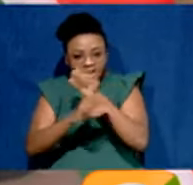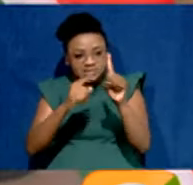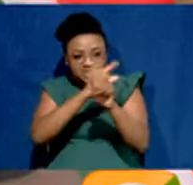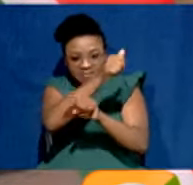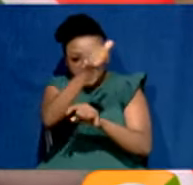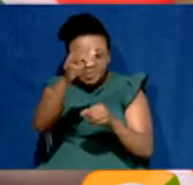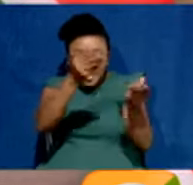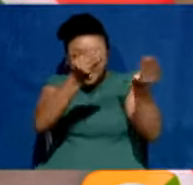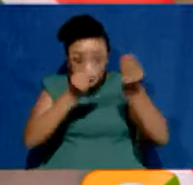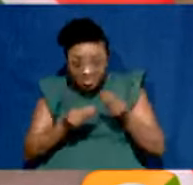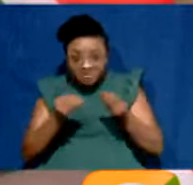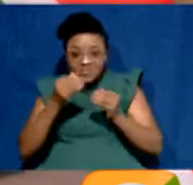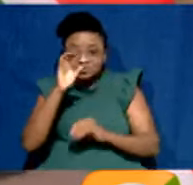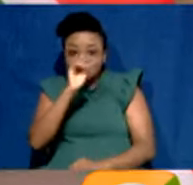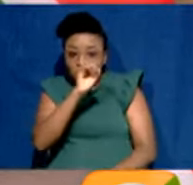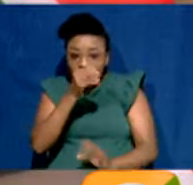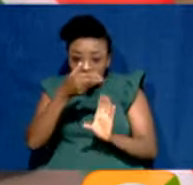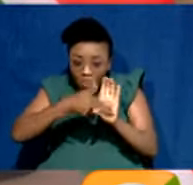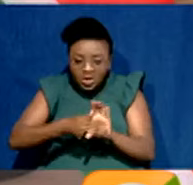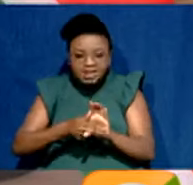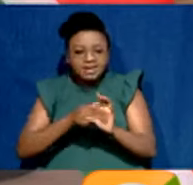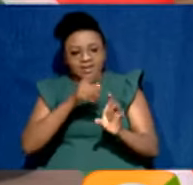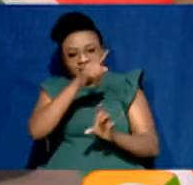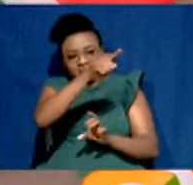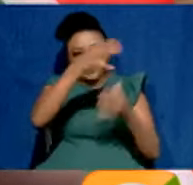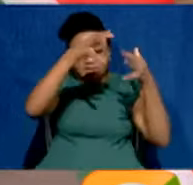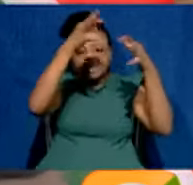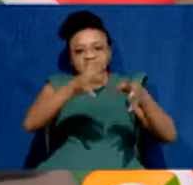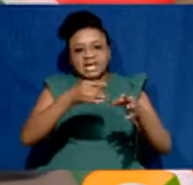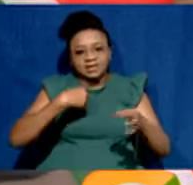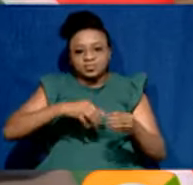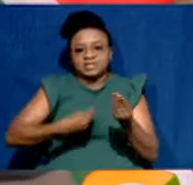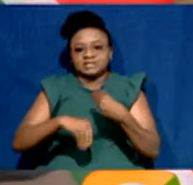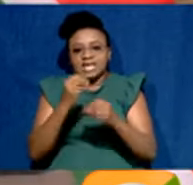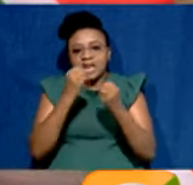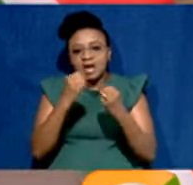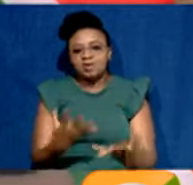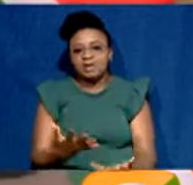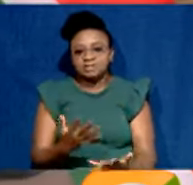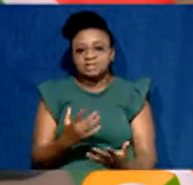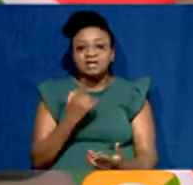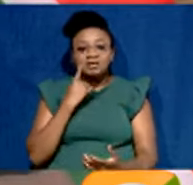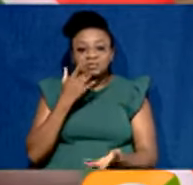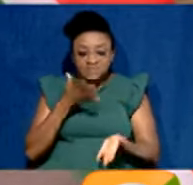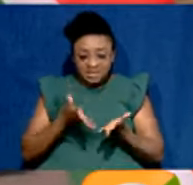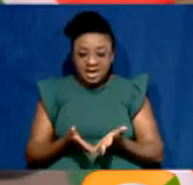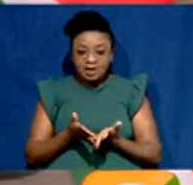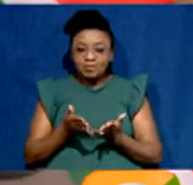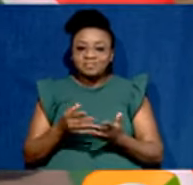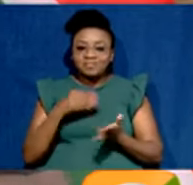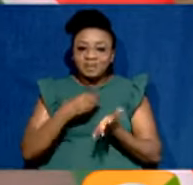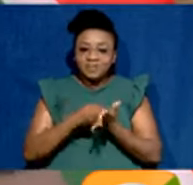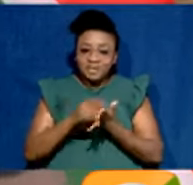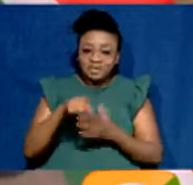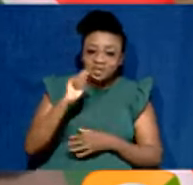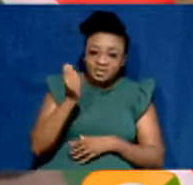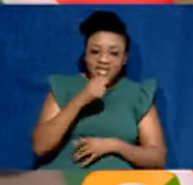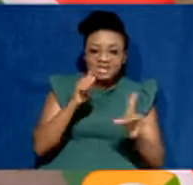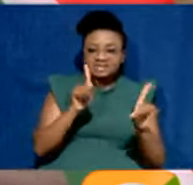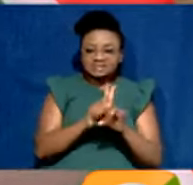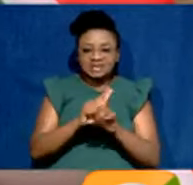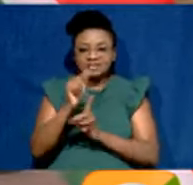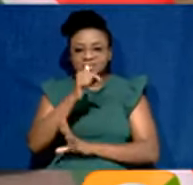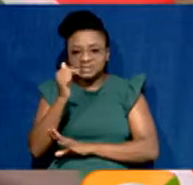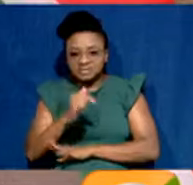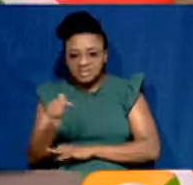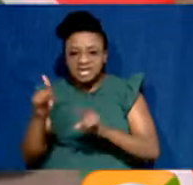today the price of fuel in Kenya is the same price in Uganda, is the same price in Tanzania,